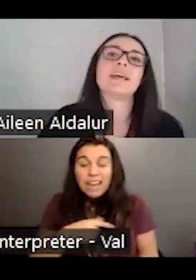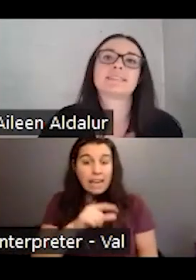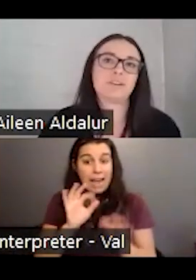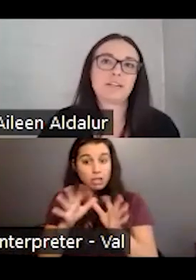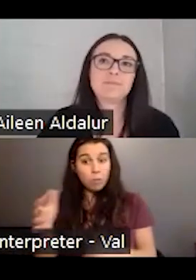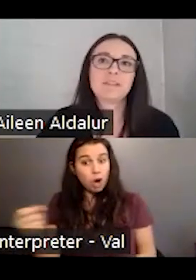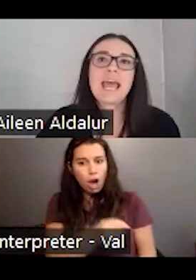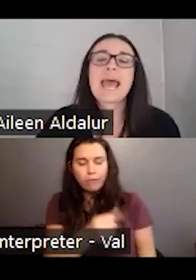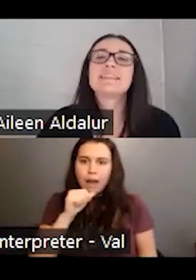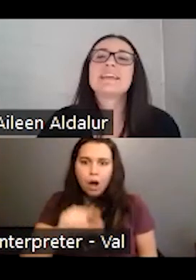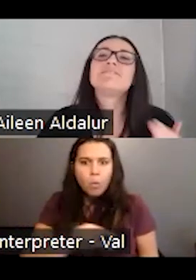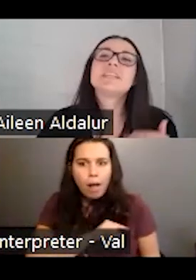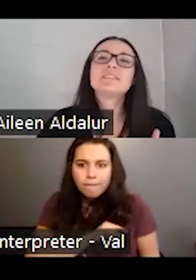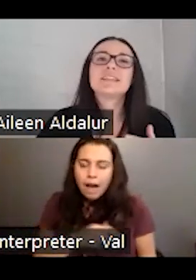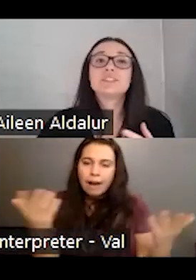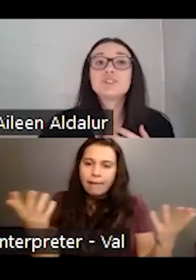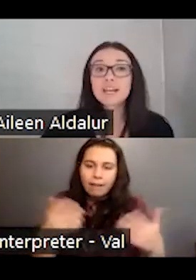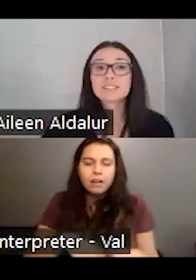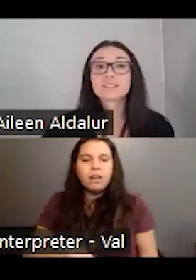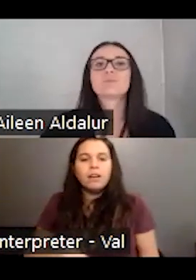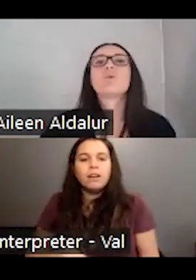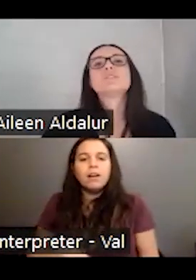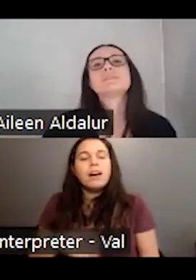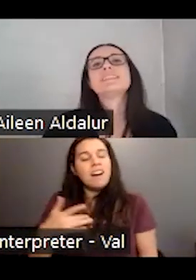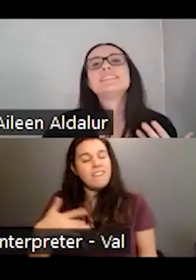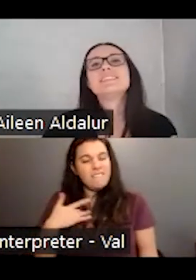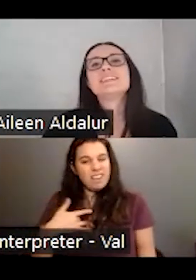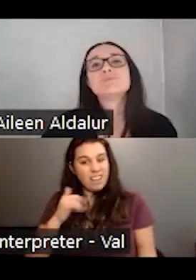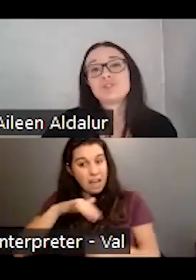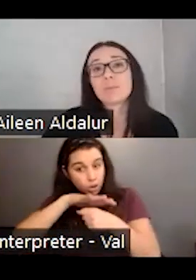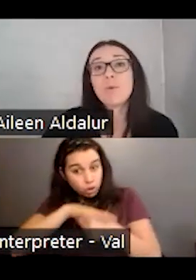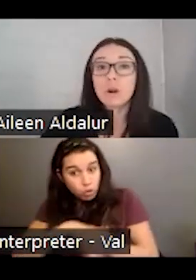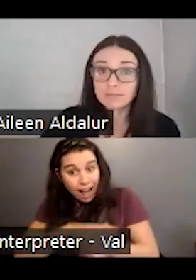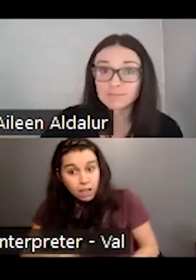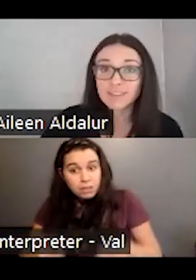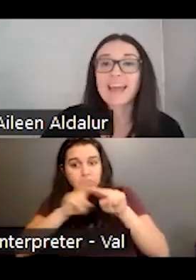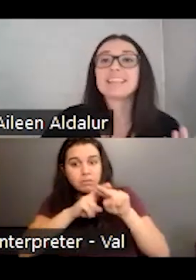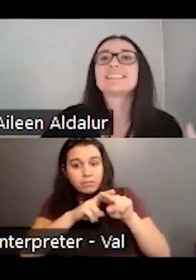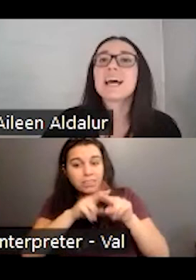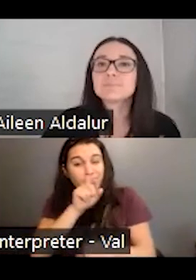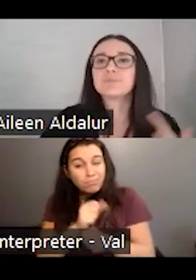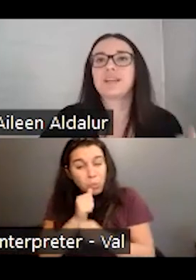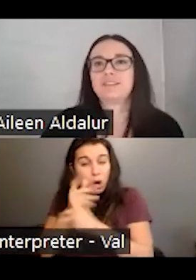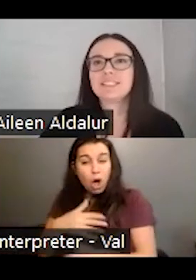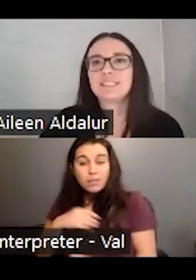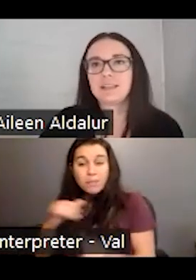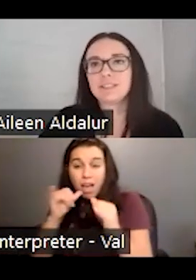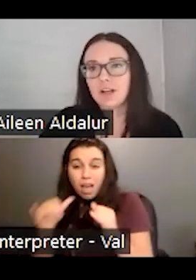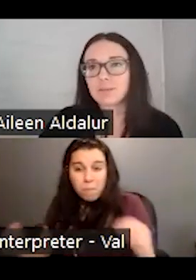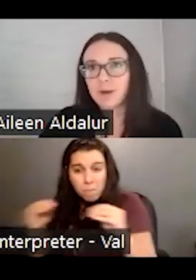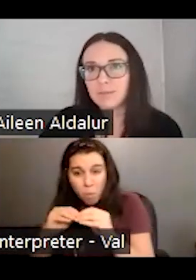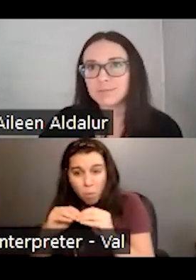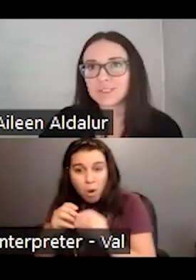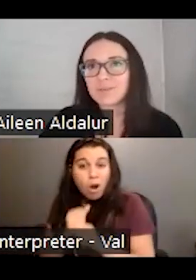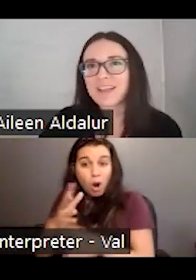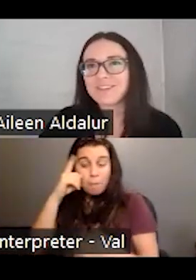interpreters, etc. And they feared that this stress would ultimately lead them to drink more and exacerbate their existing mental